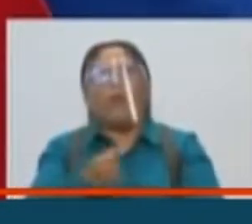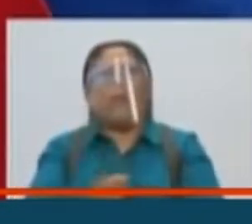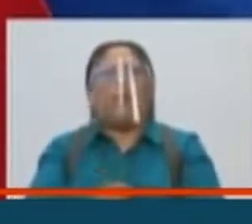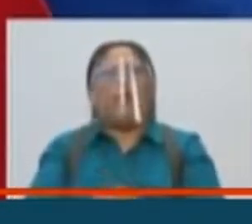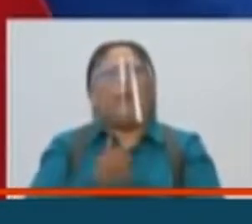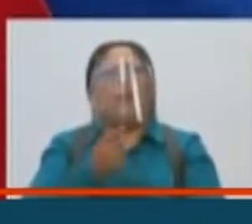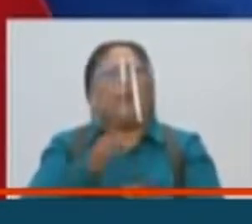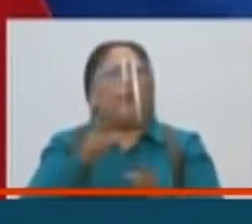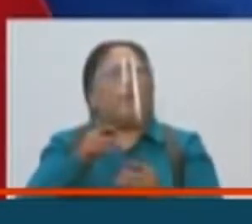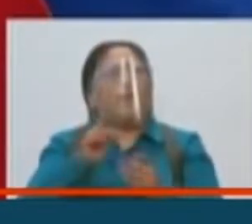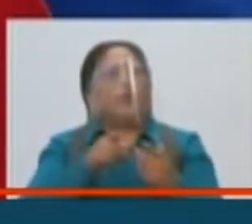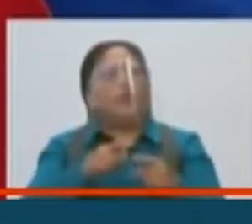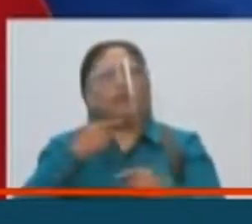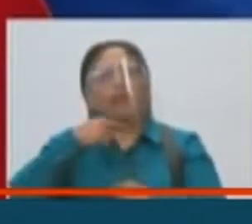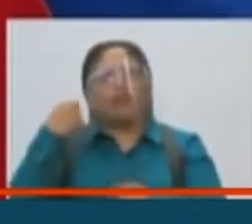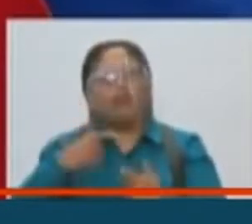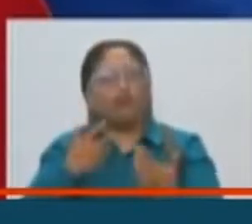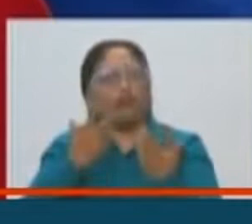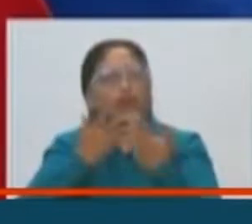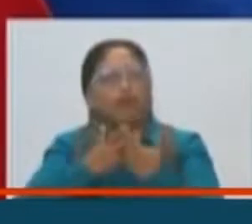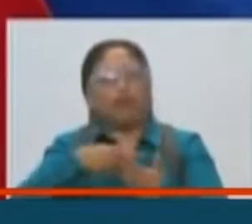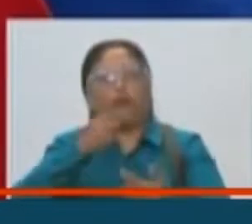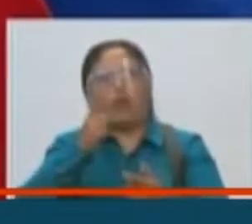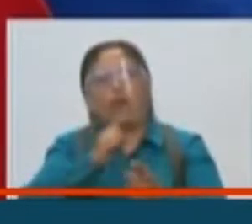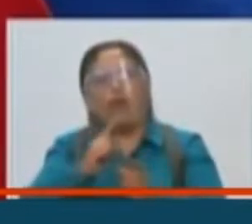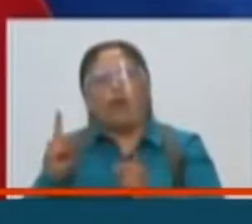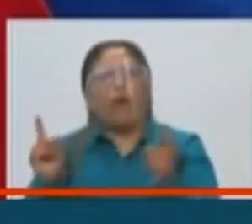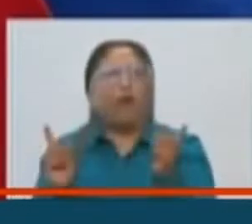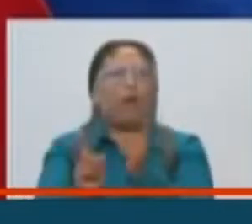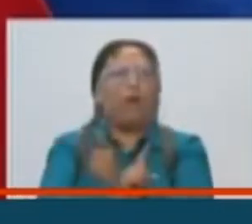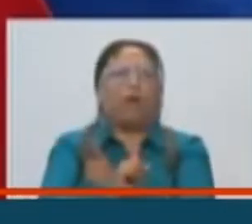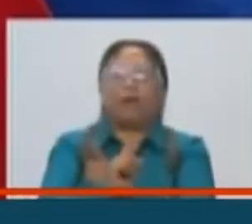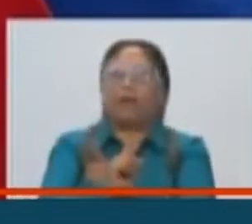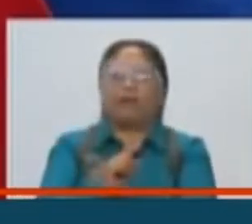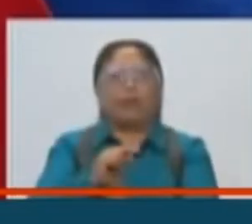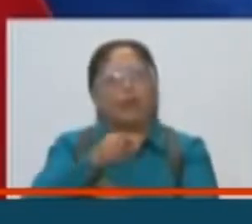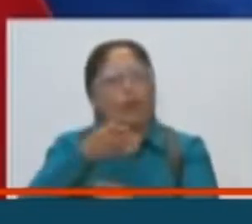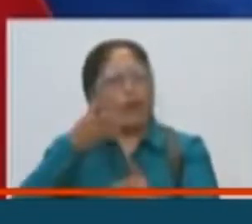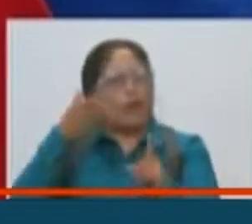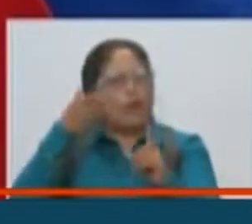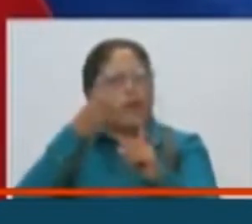out the negotiations that have happily ended in good terms for all Bolivians.